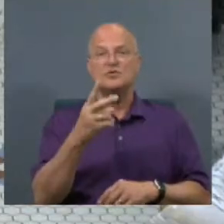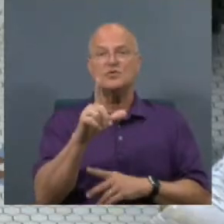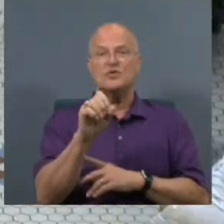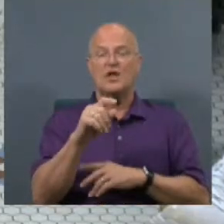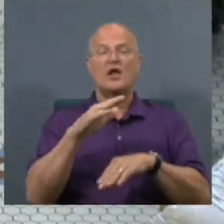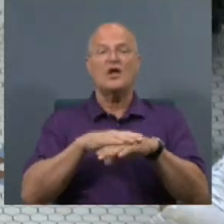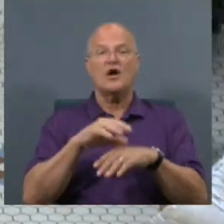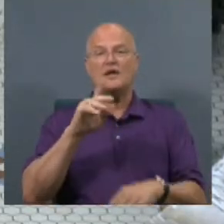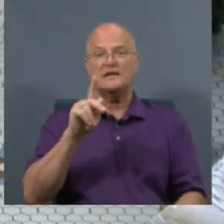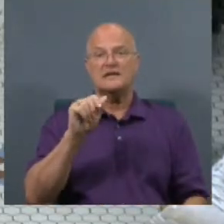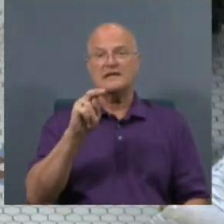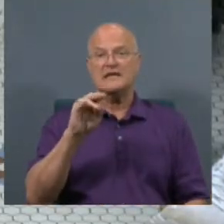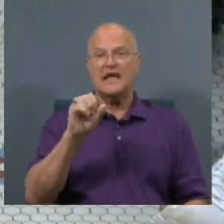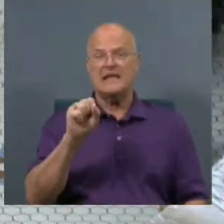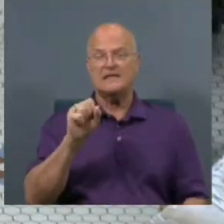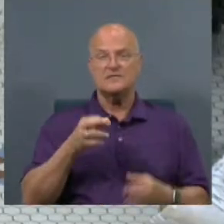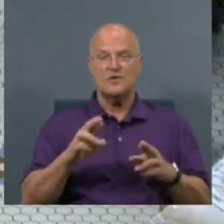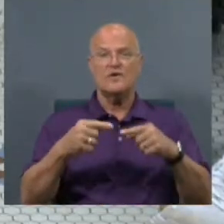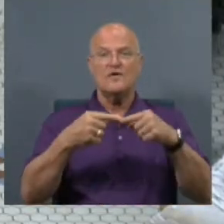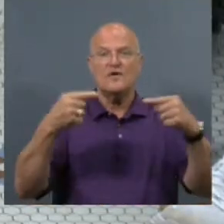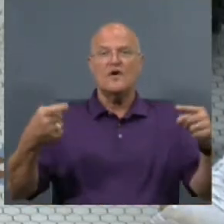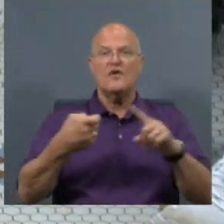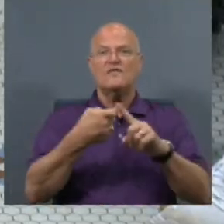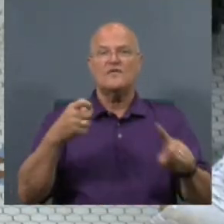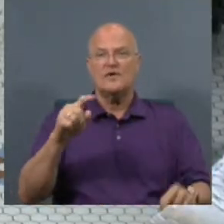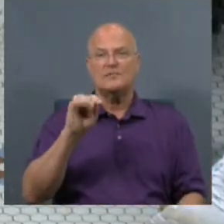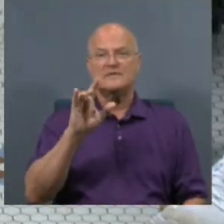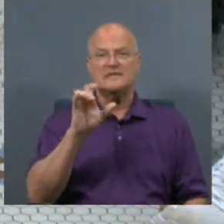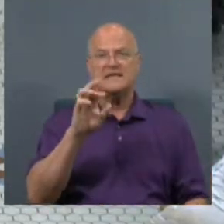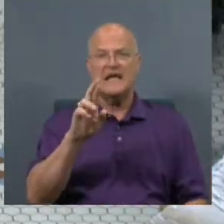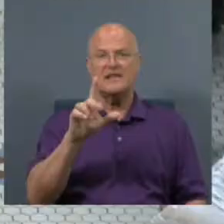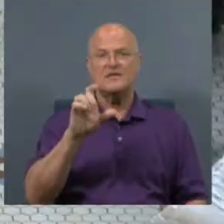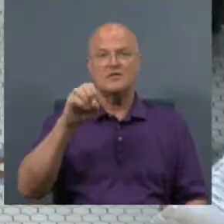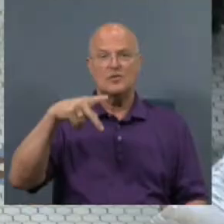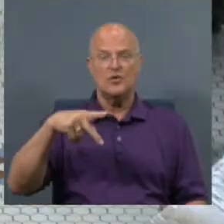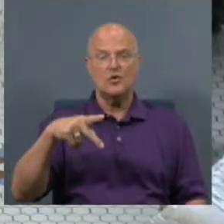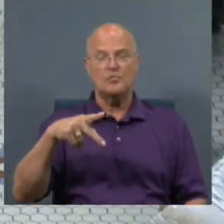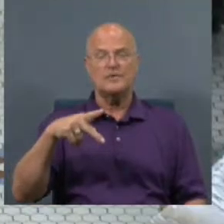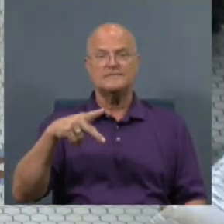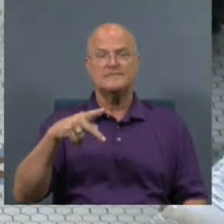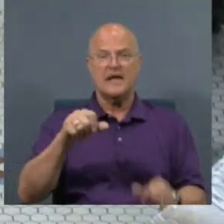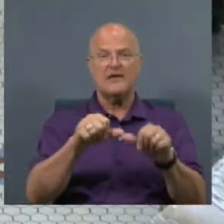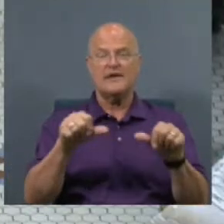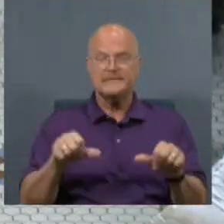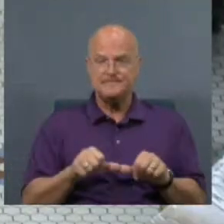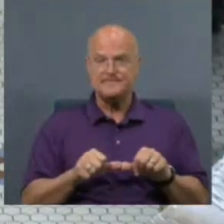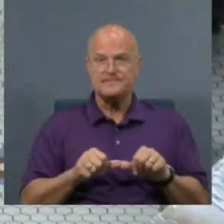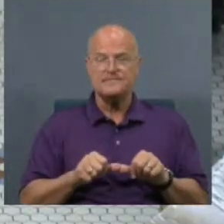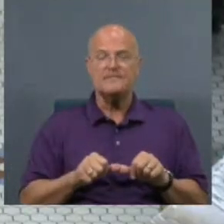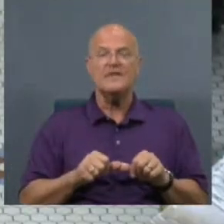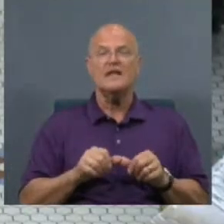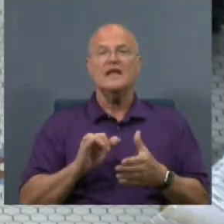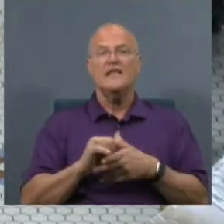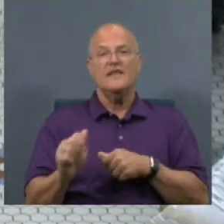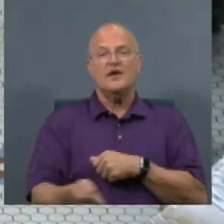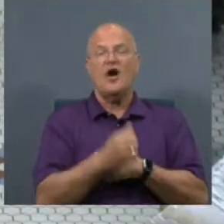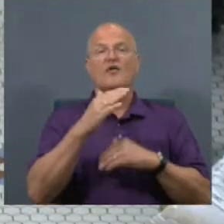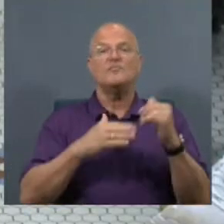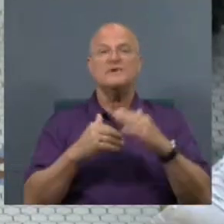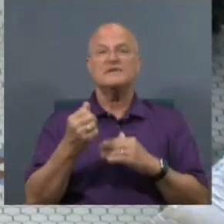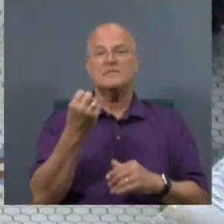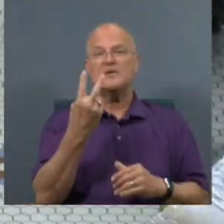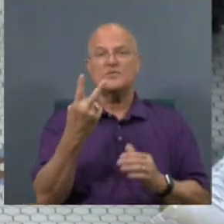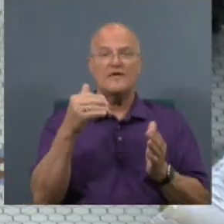on Canis Road. It is across from Taylor Loop subdivision. The golf building is